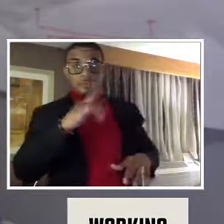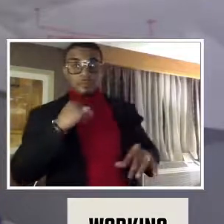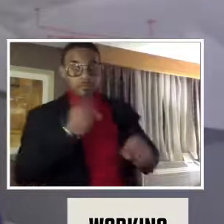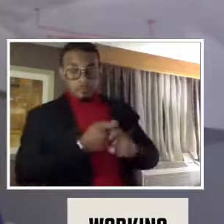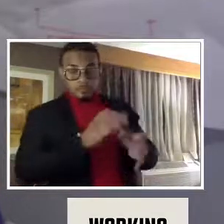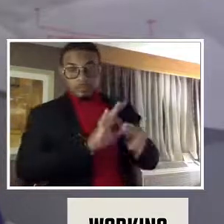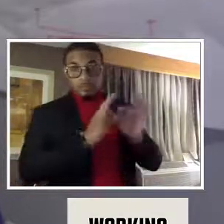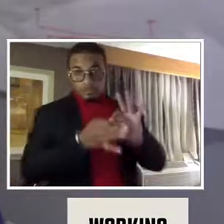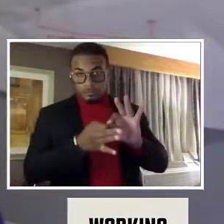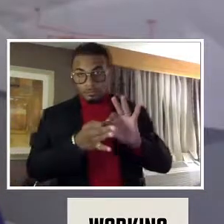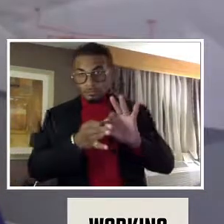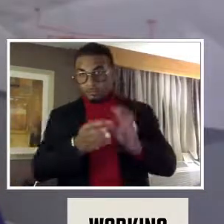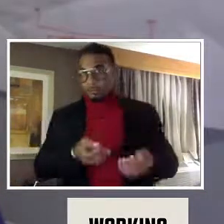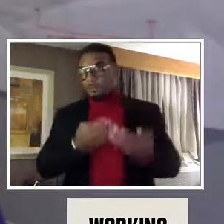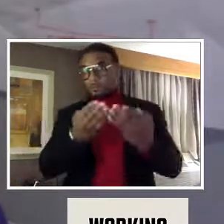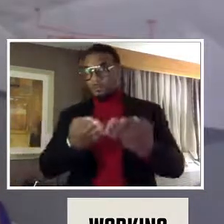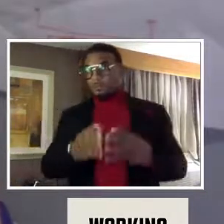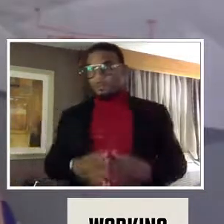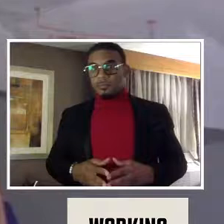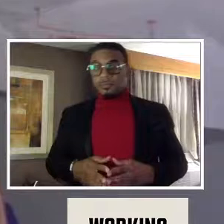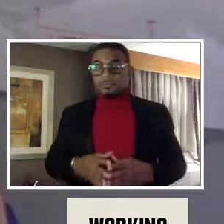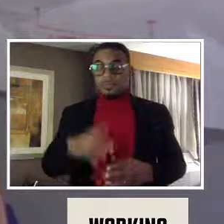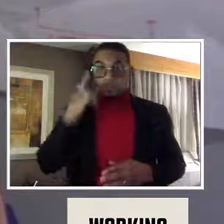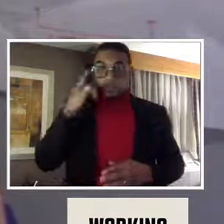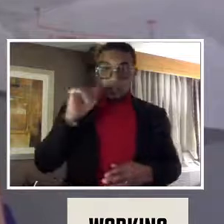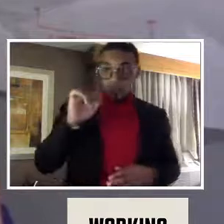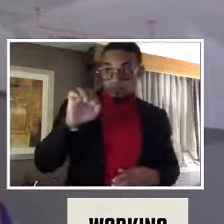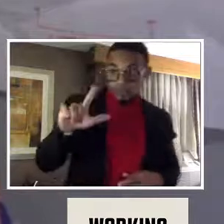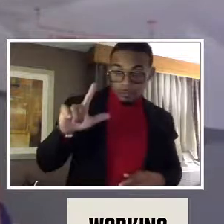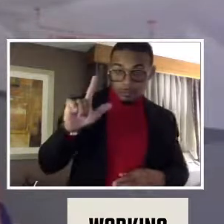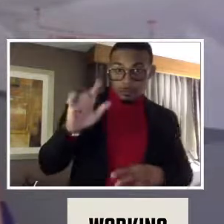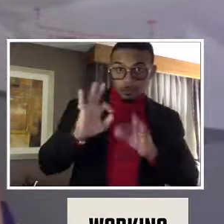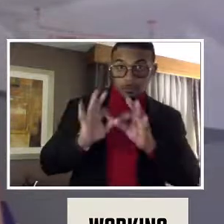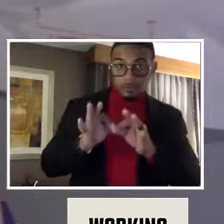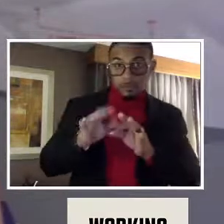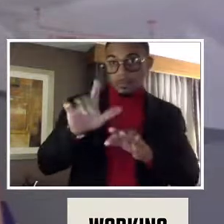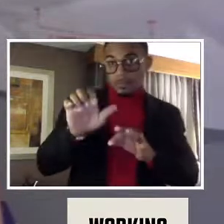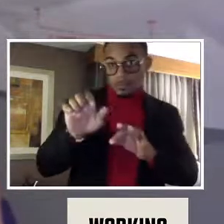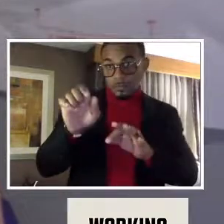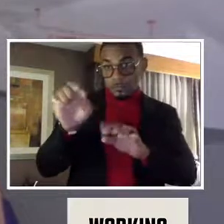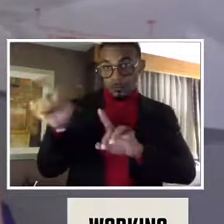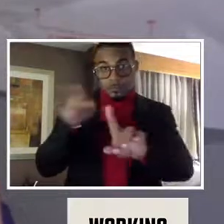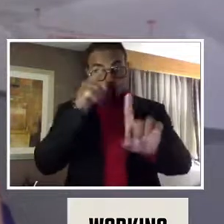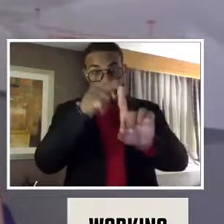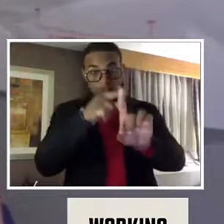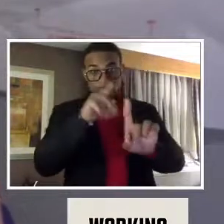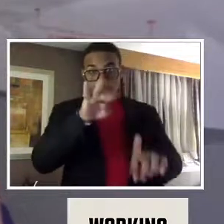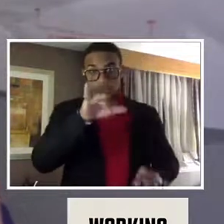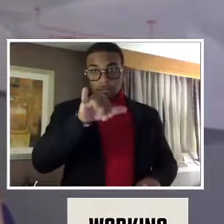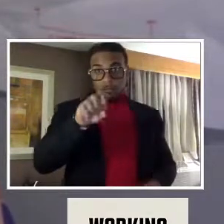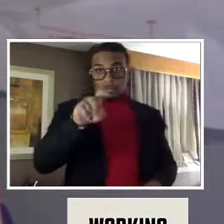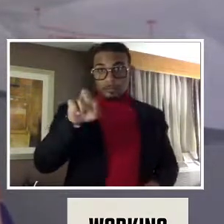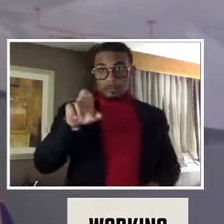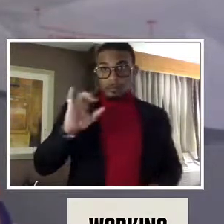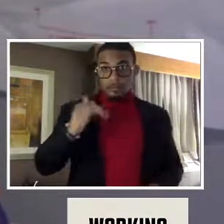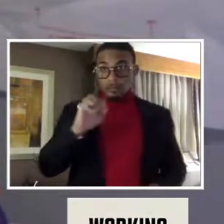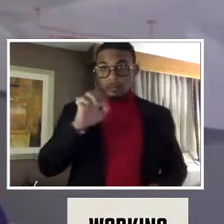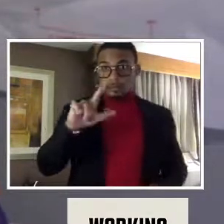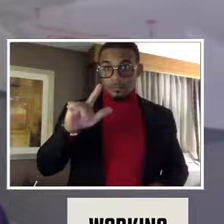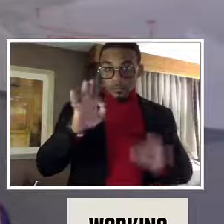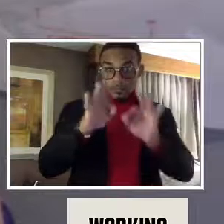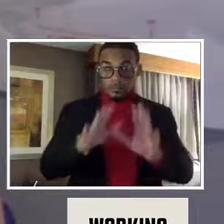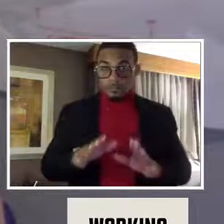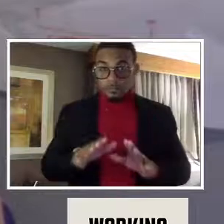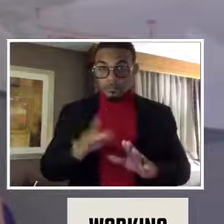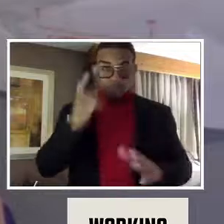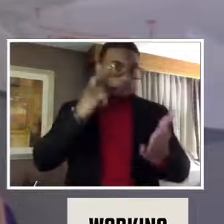Spanish interpretation will be provided. For ASL interpretation, you can pin Billy Sanders, our ASL